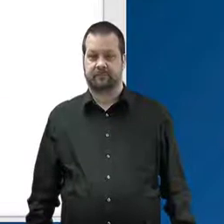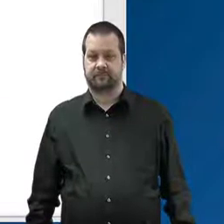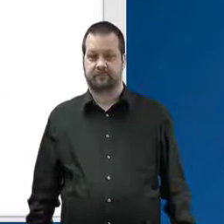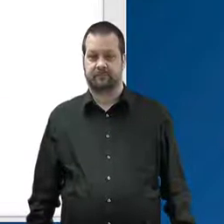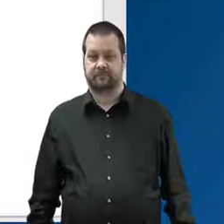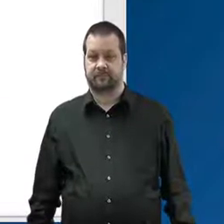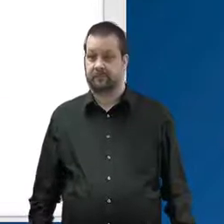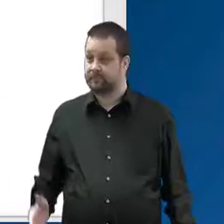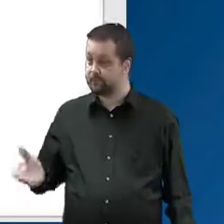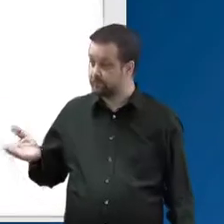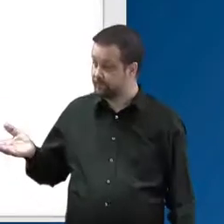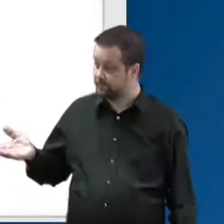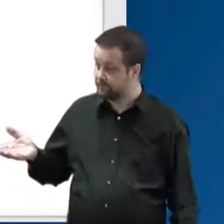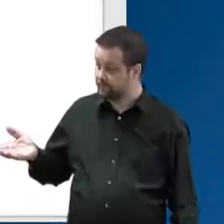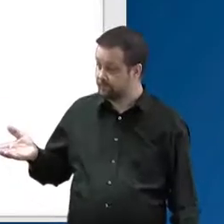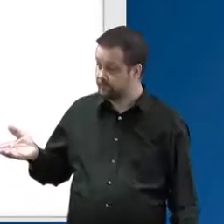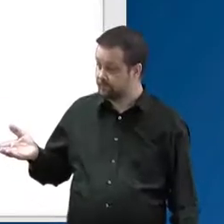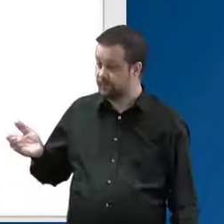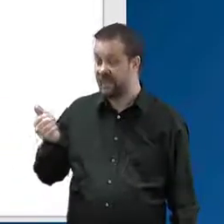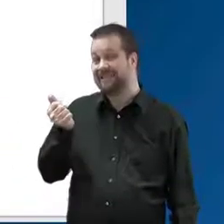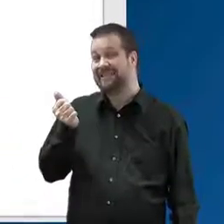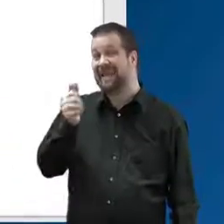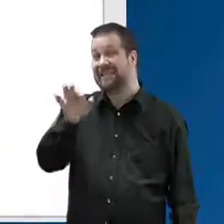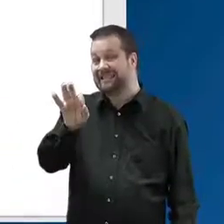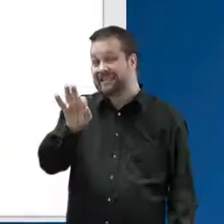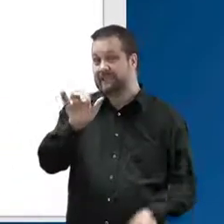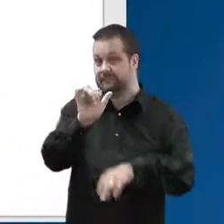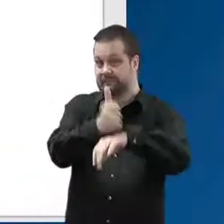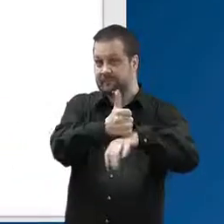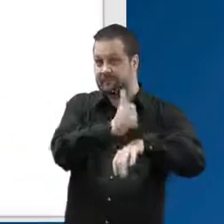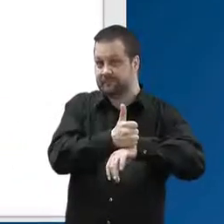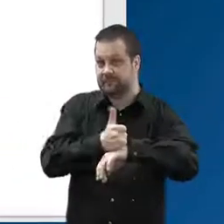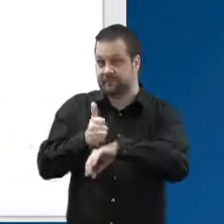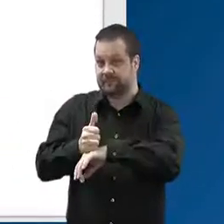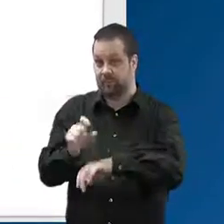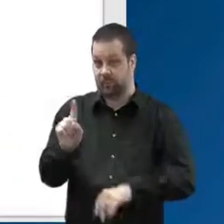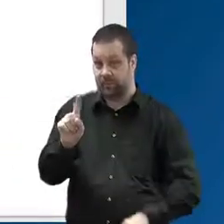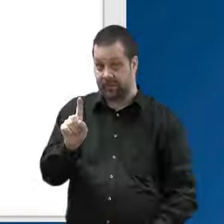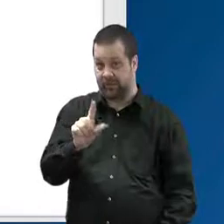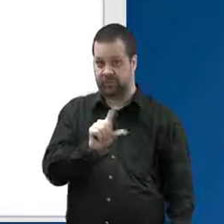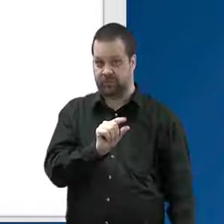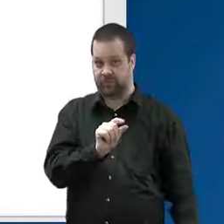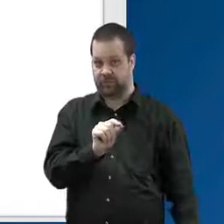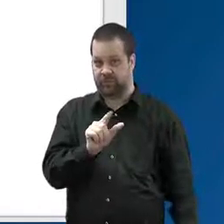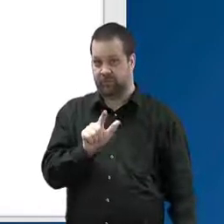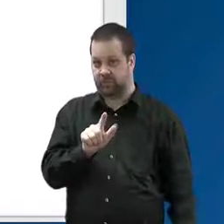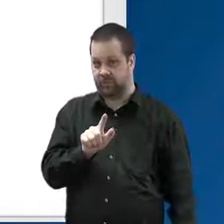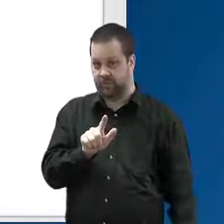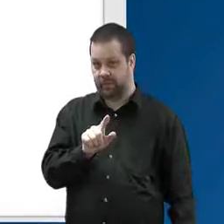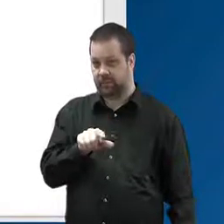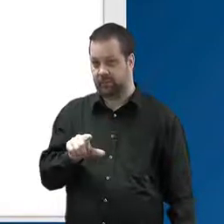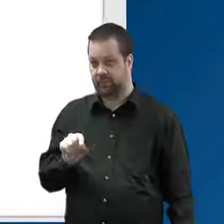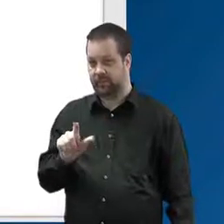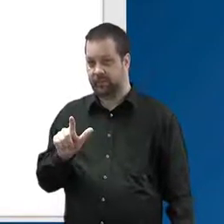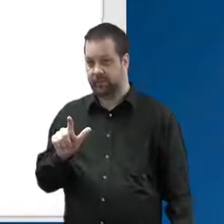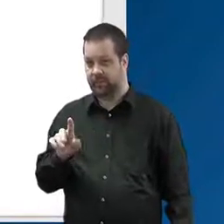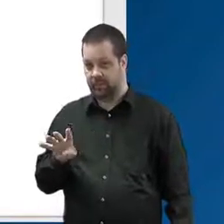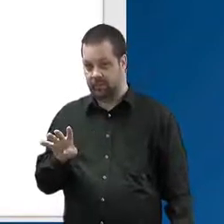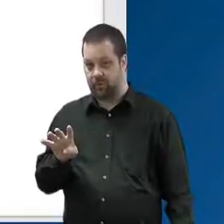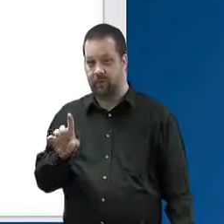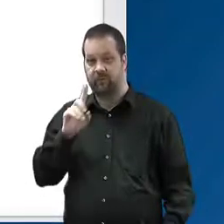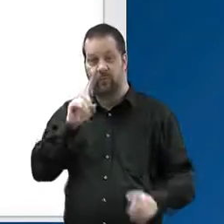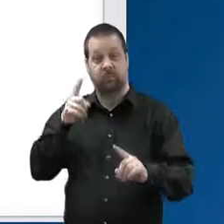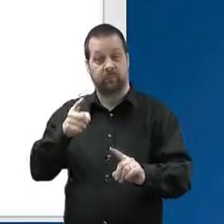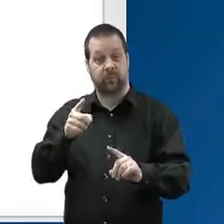This map shows the location of the 19 projects included in the 2021-2024 rural TIP for Medina County, which are highlighted